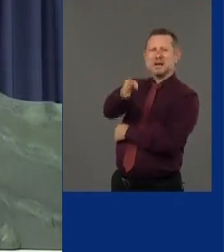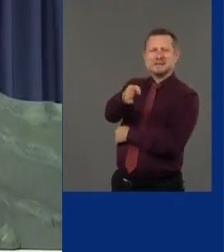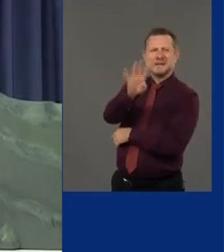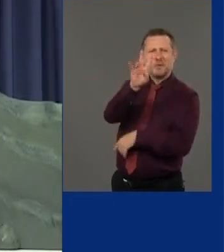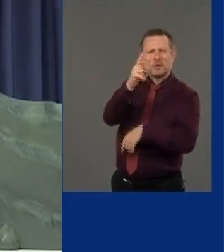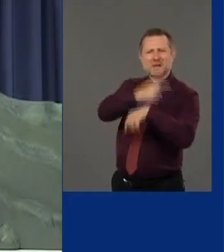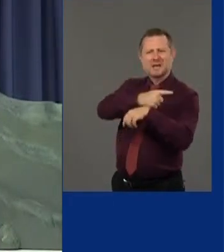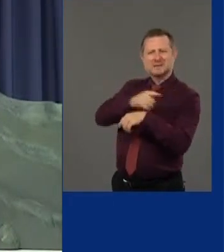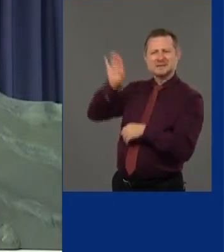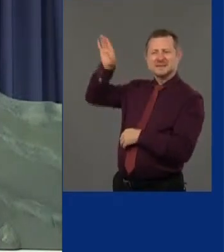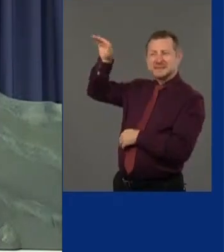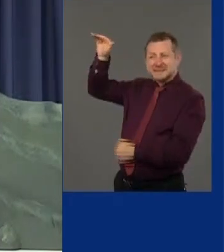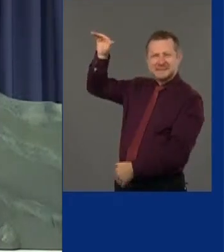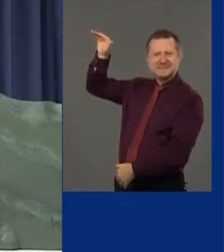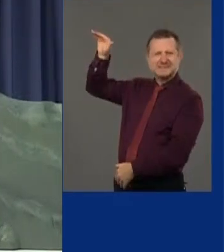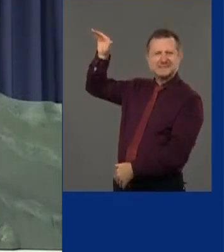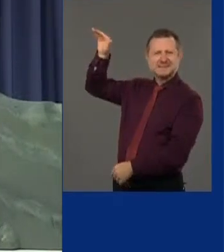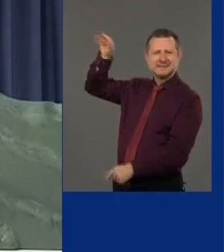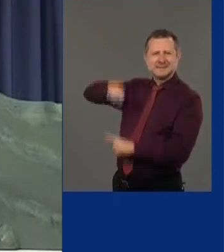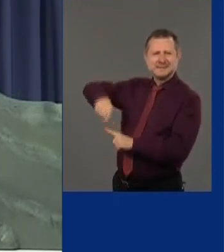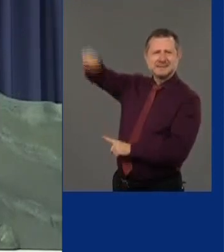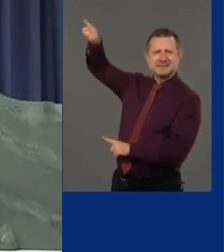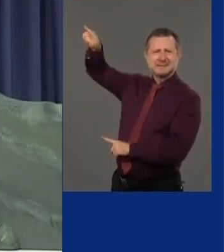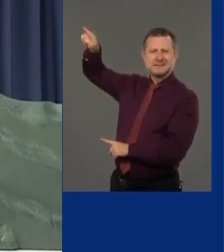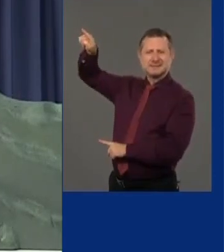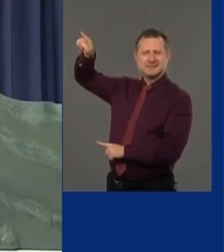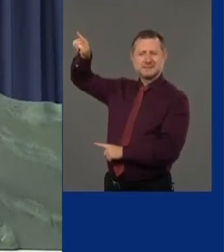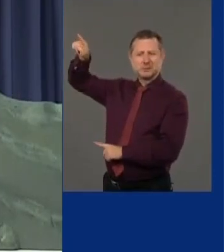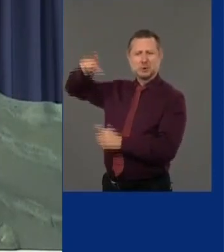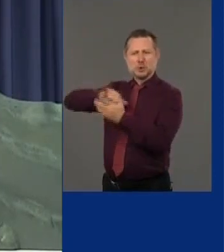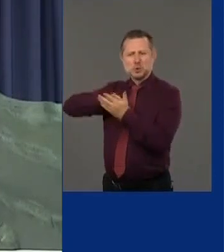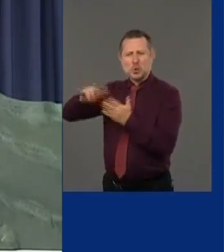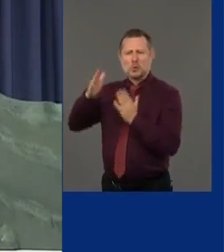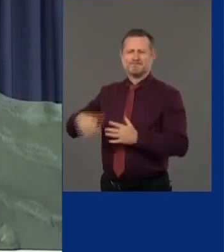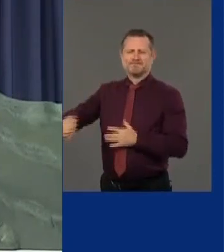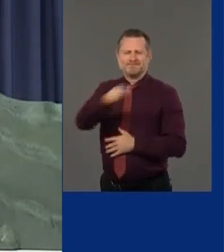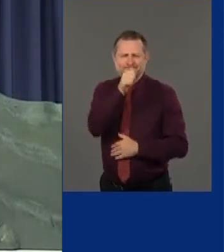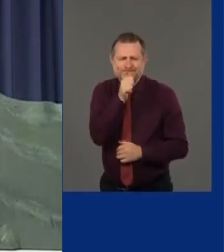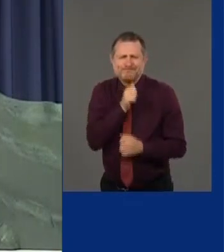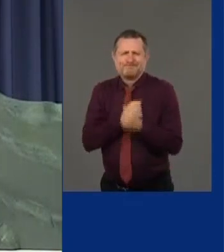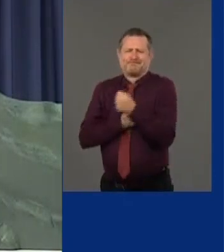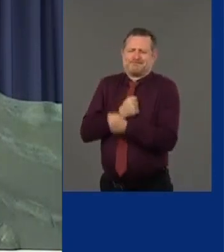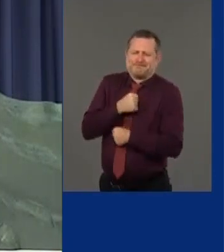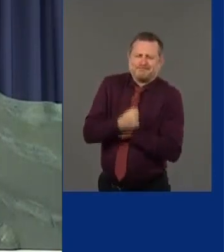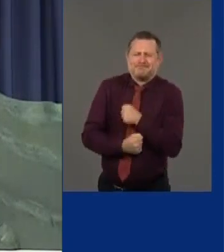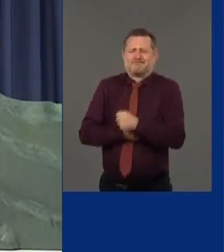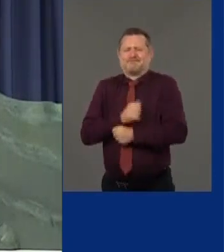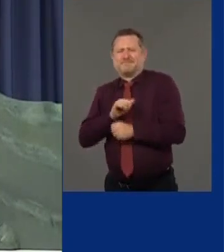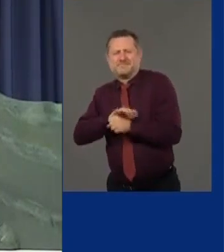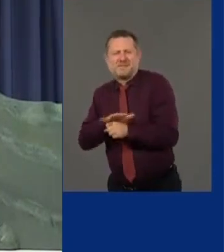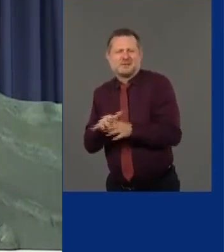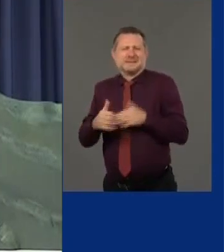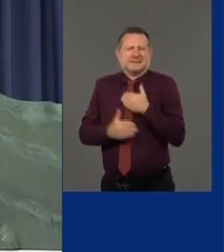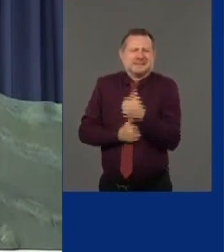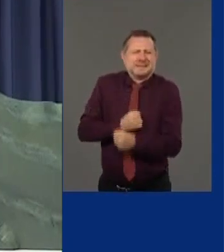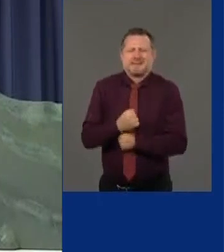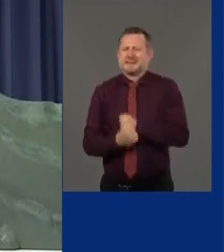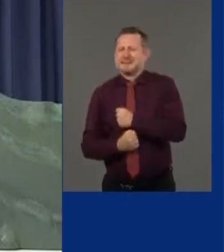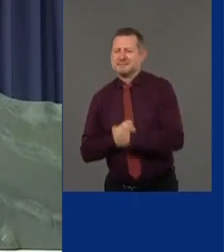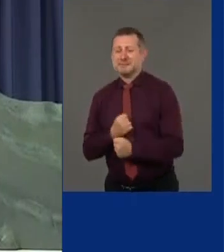42 days, New Yorkers dealt with that increase. Why did we have the